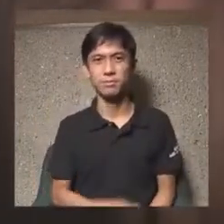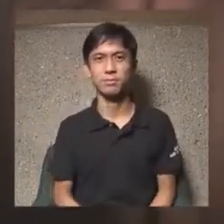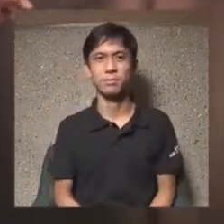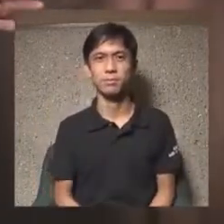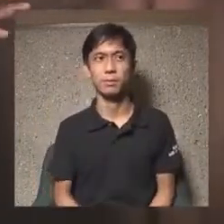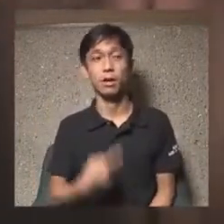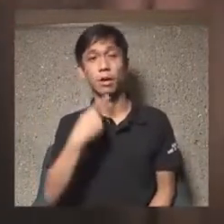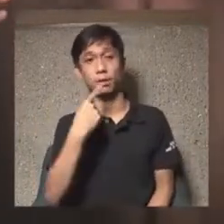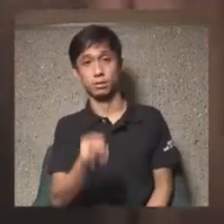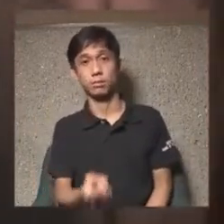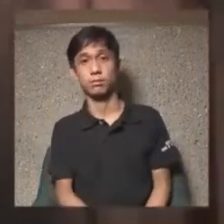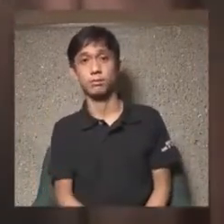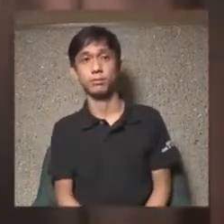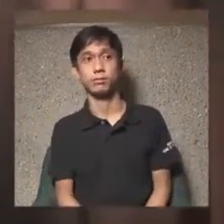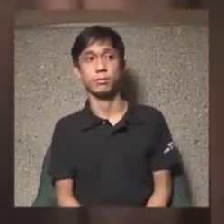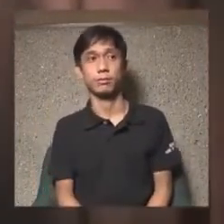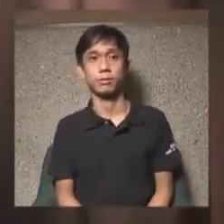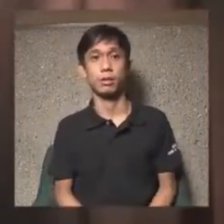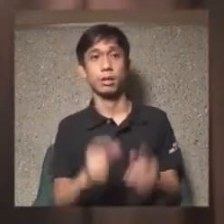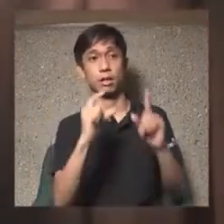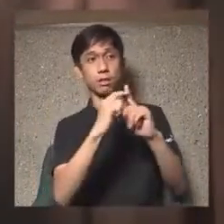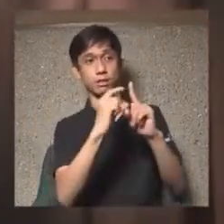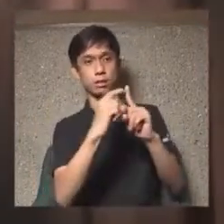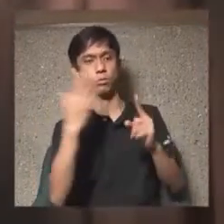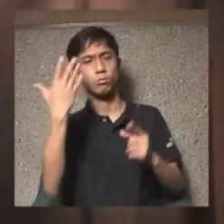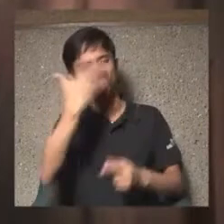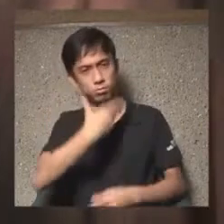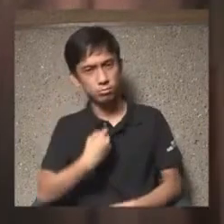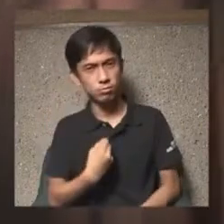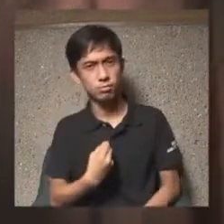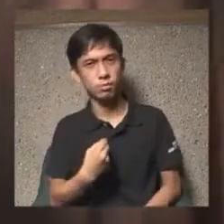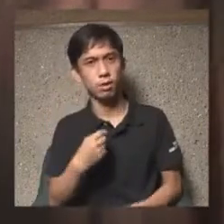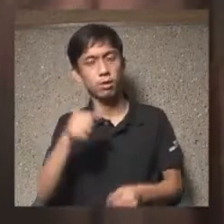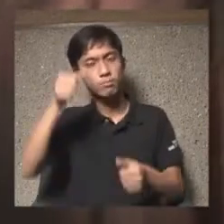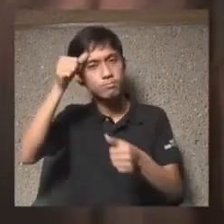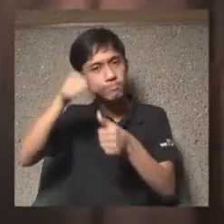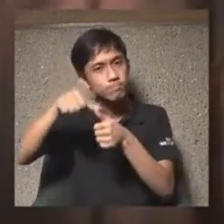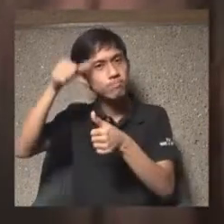forget. She said, Didoy,